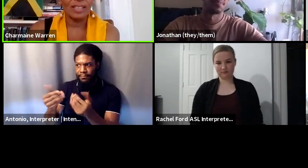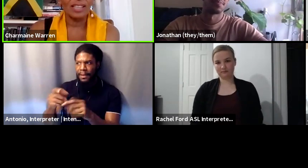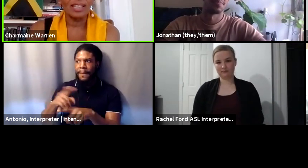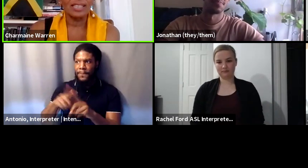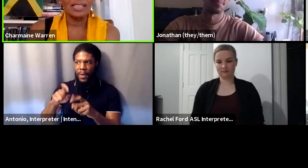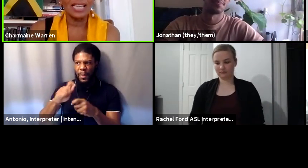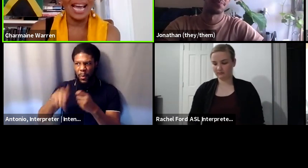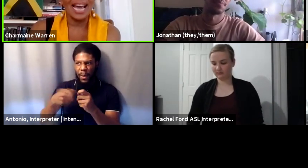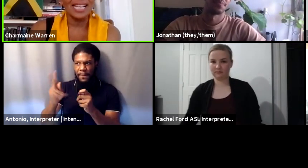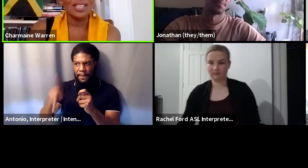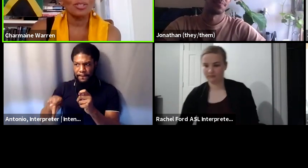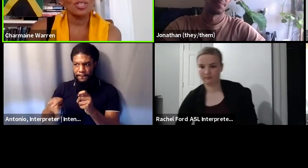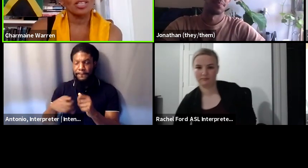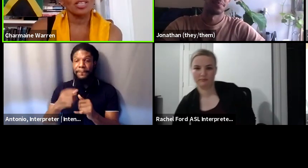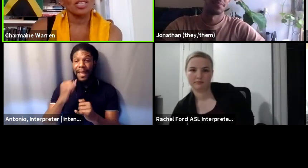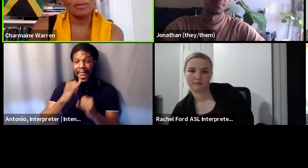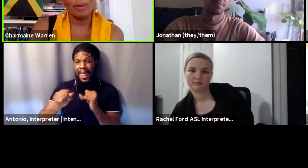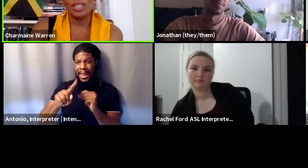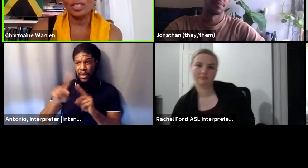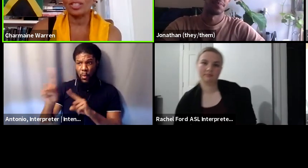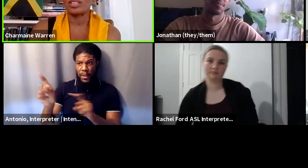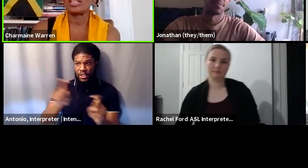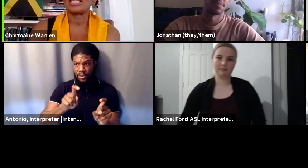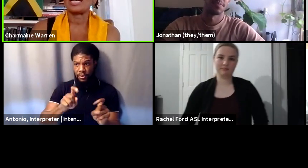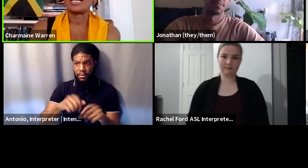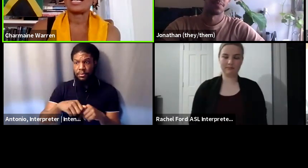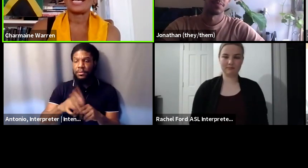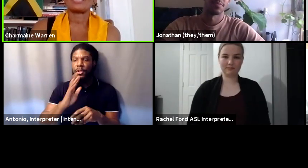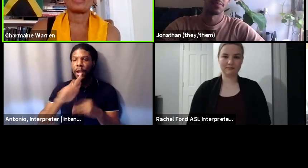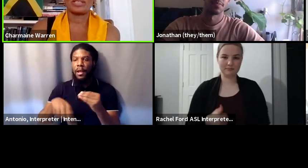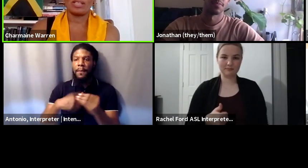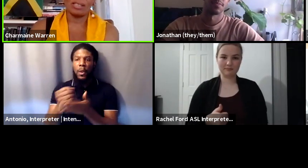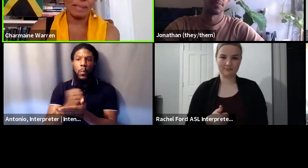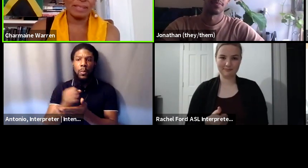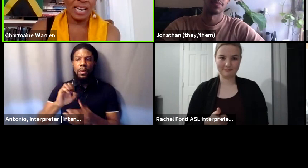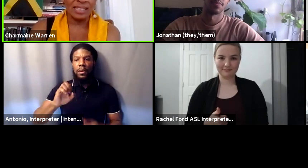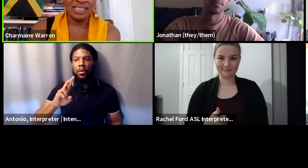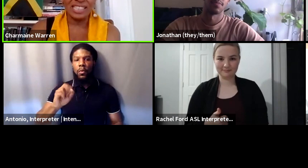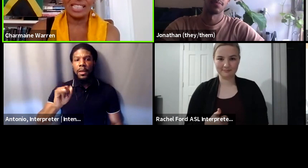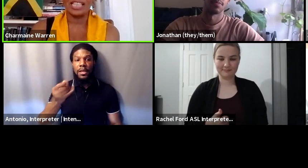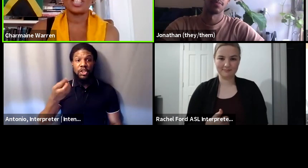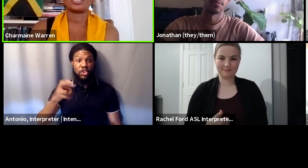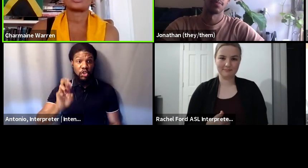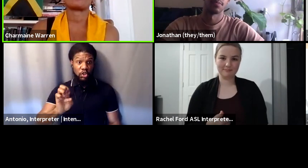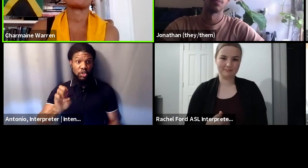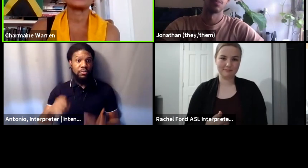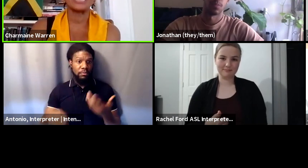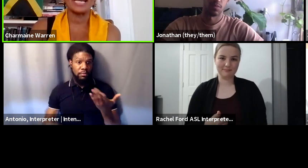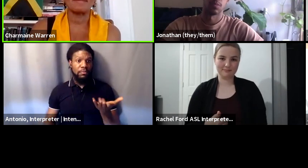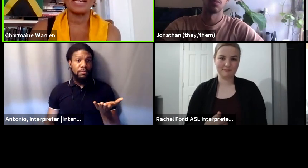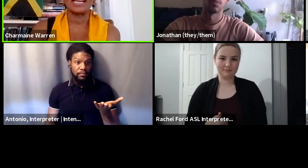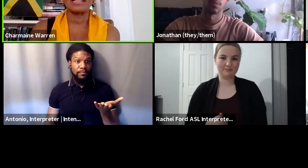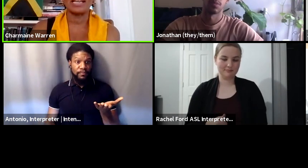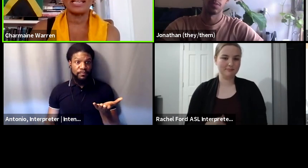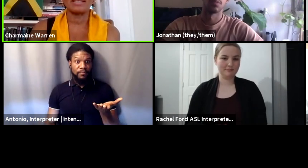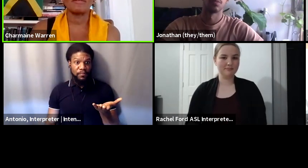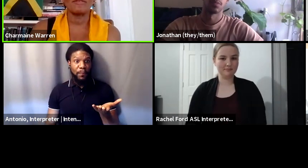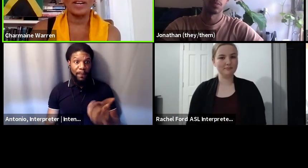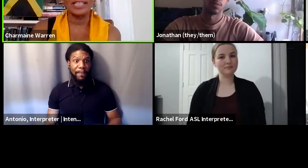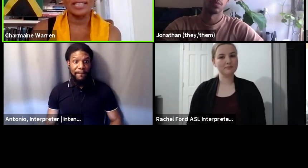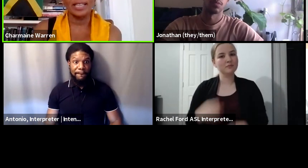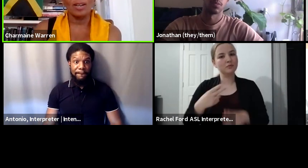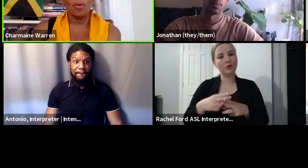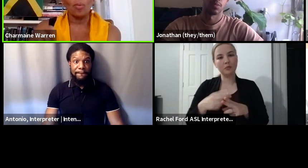question. To ask, you talked about erasure and we talked about decolonization and renaming